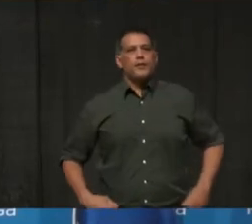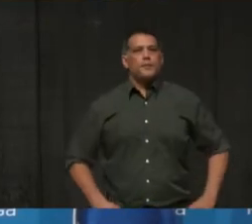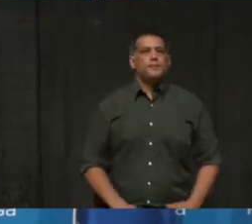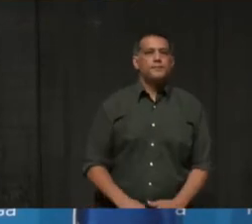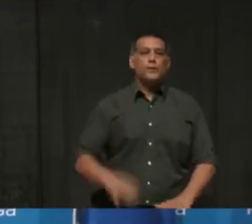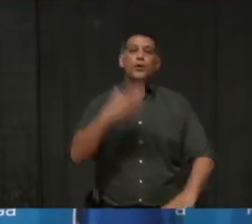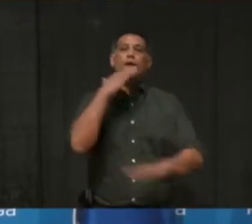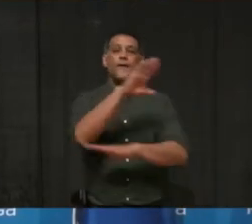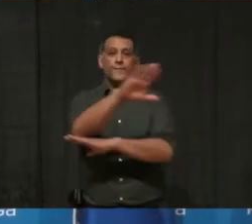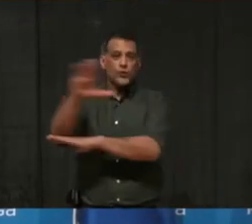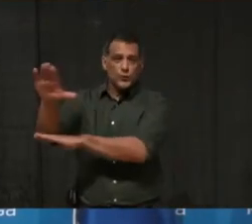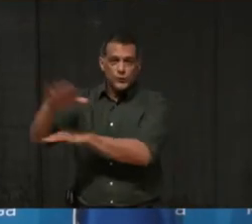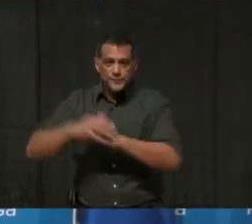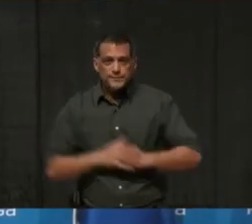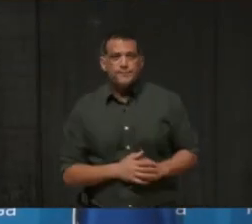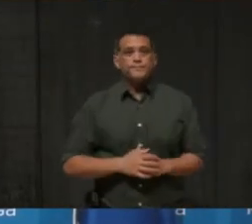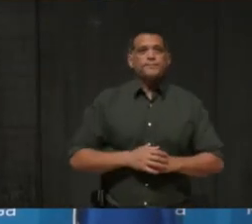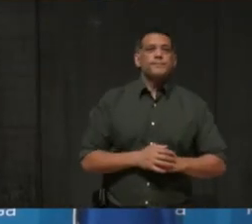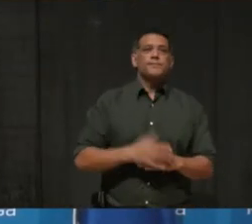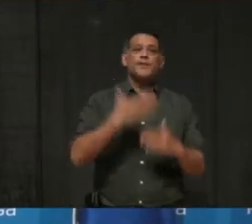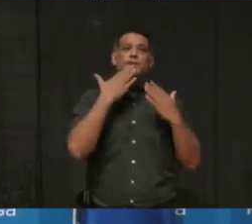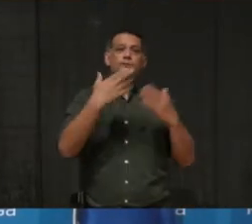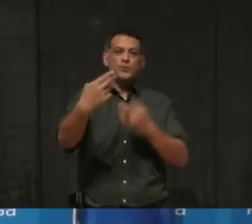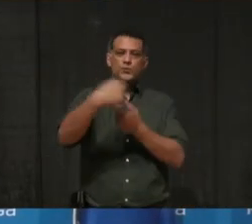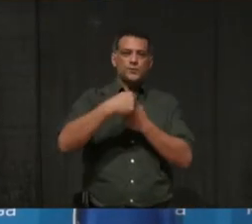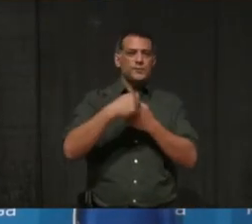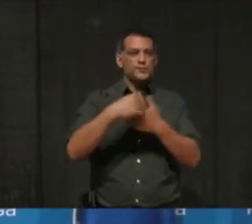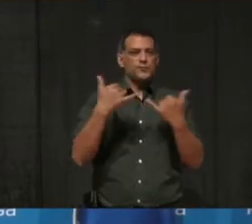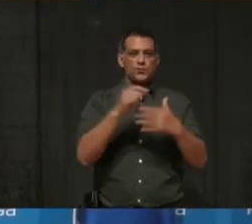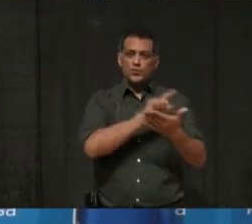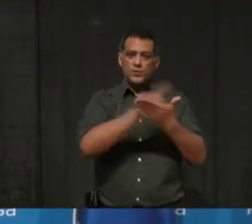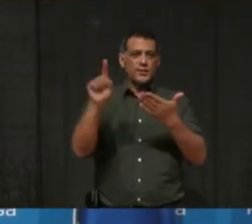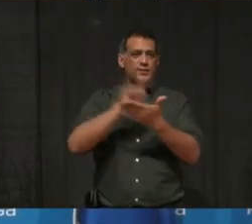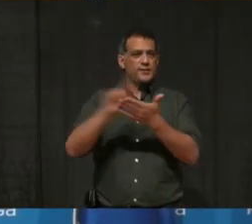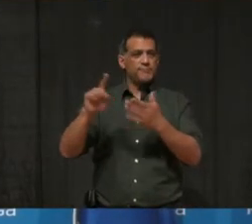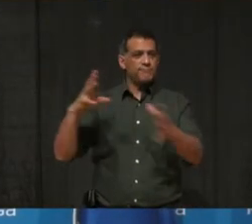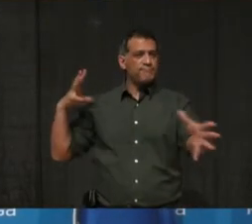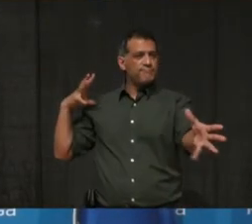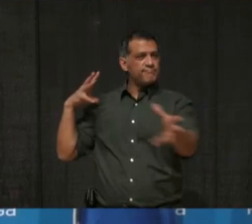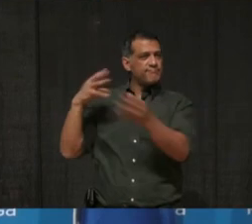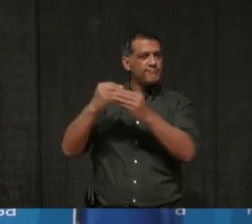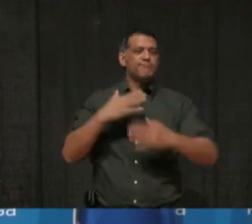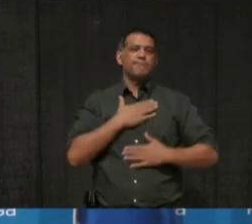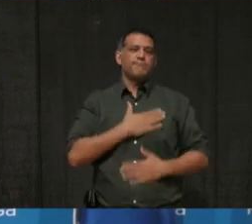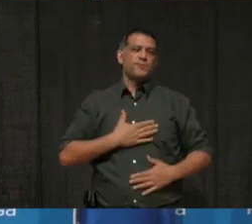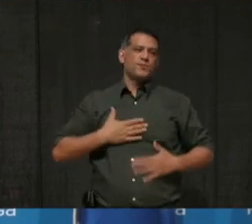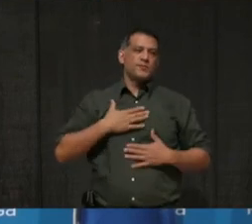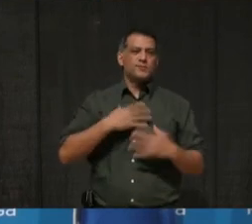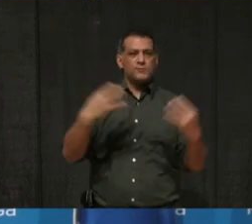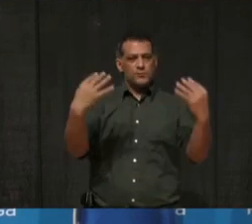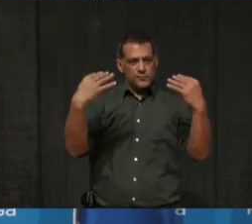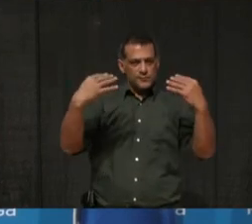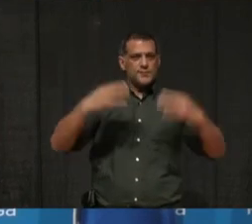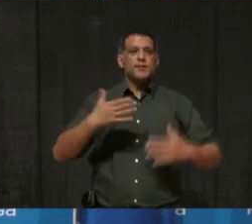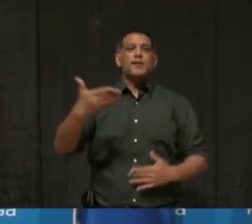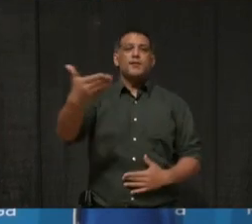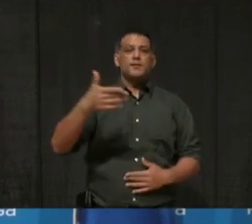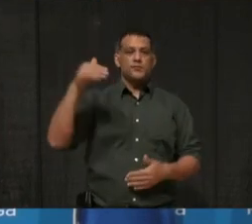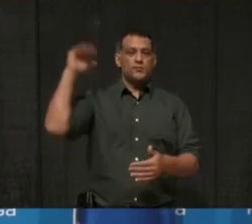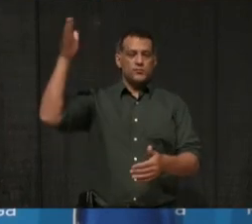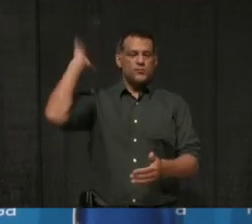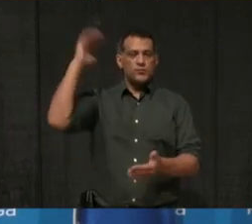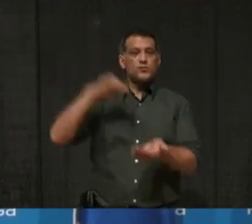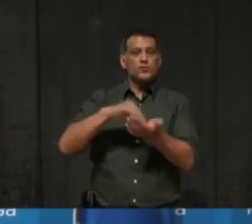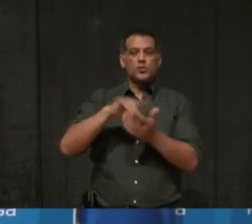Good afternoon, and thank you for joining us for our weekly update. I'm very pleased, as always, to be joined by Dr. Lawrence Lowe, our Chief